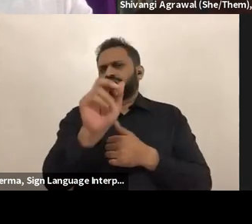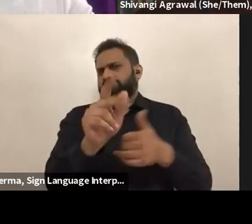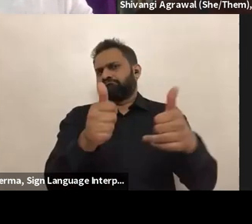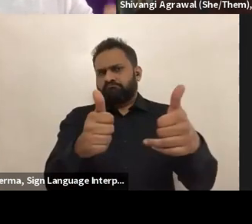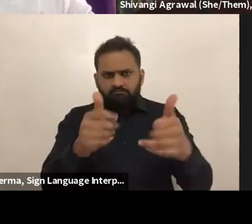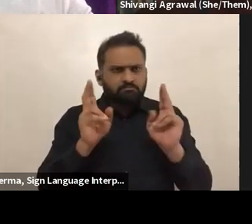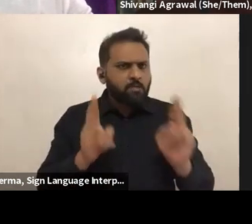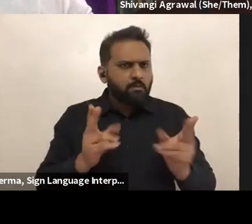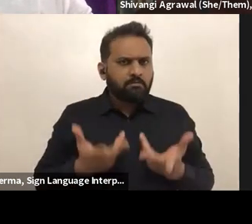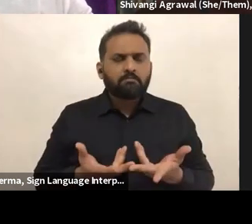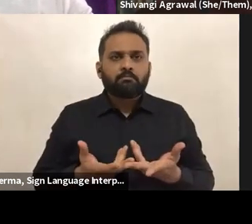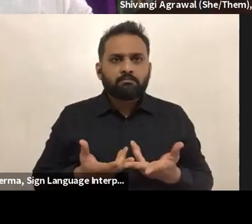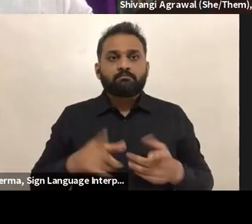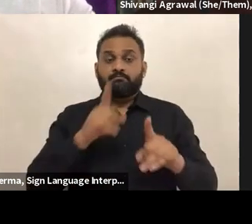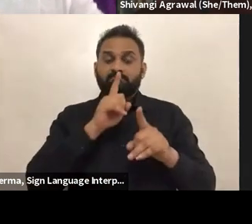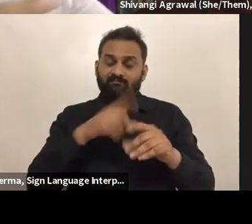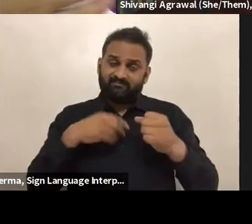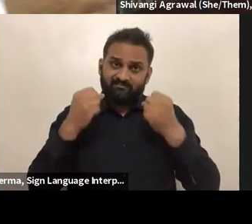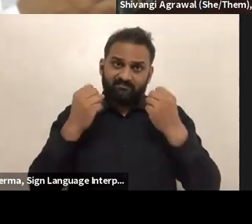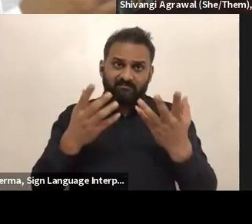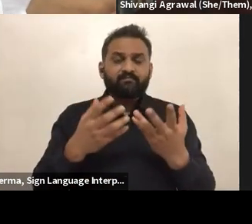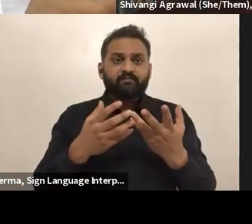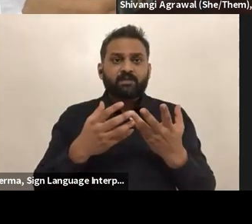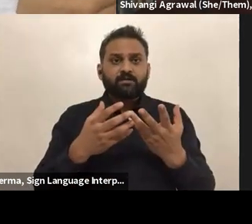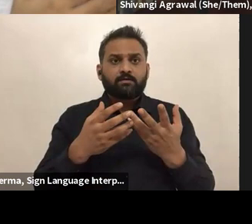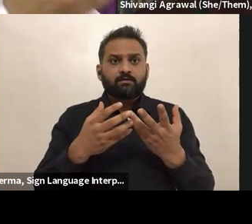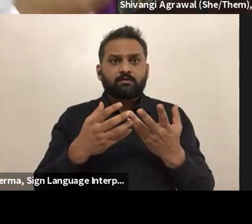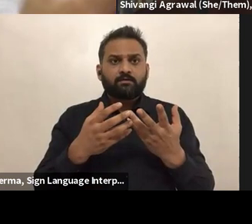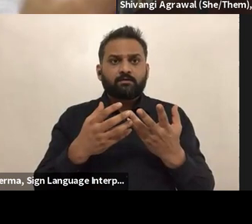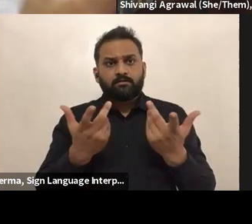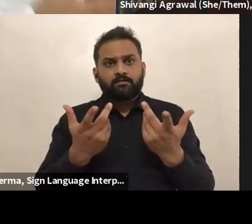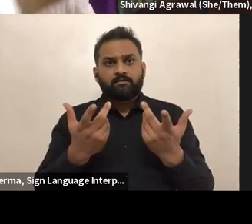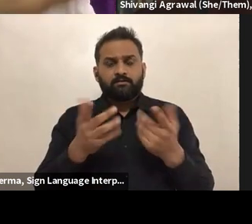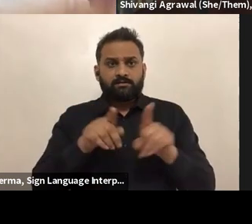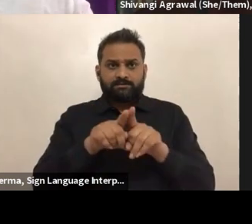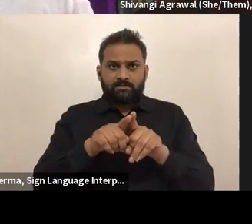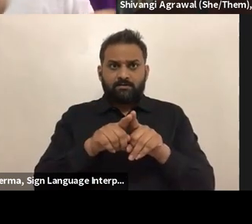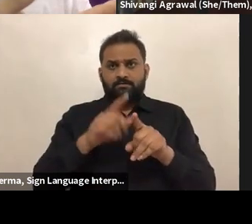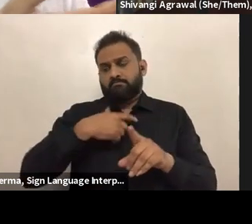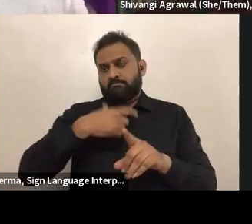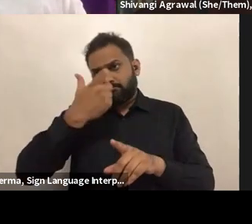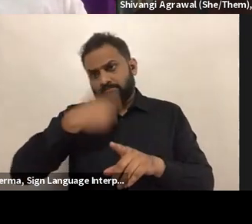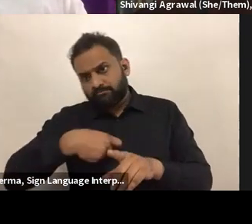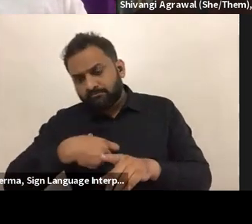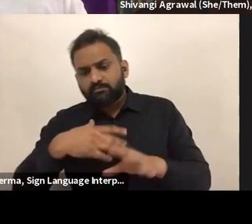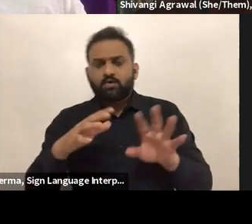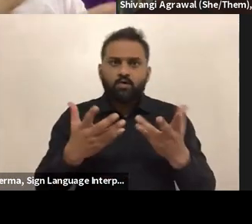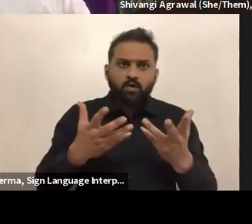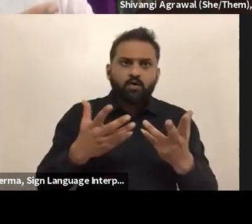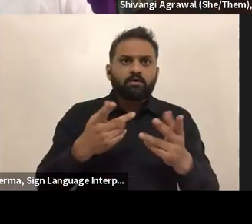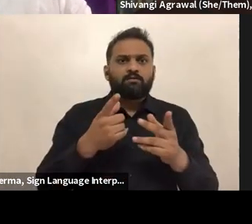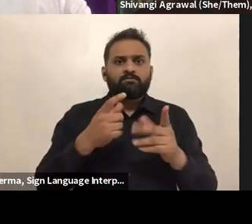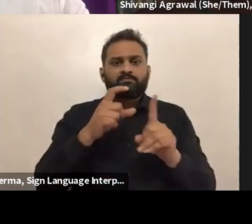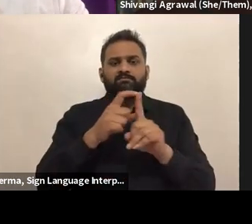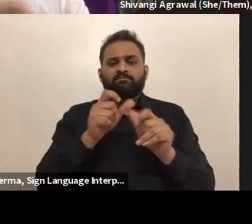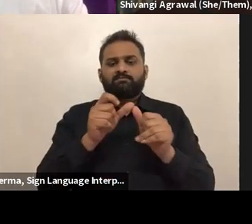And I had been out and proud both uh, as a gay person as well as a Dalit later on. I